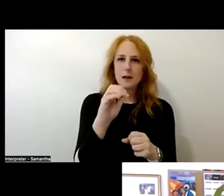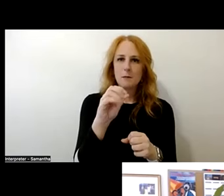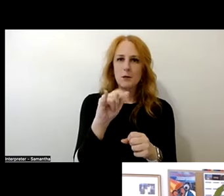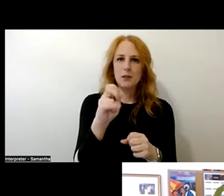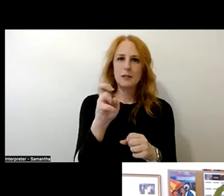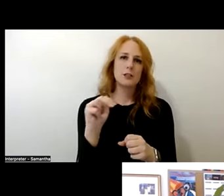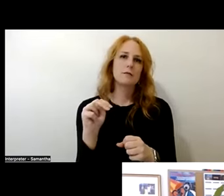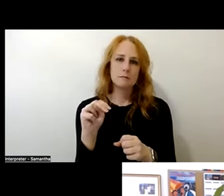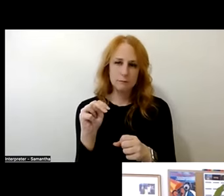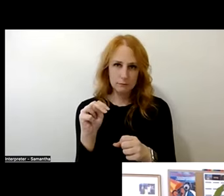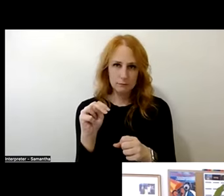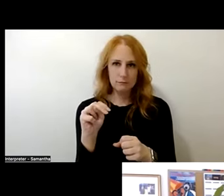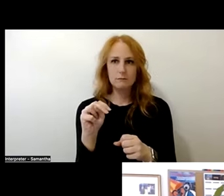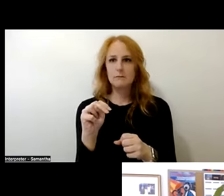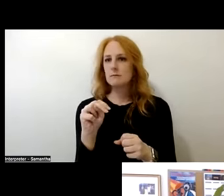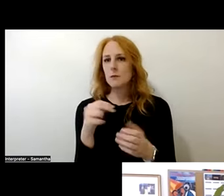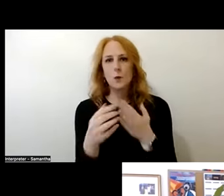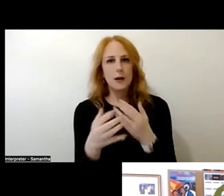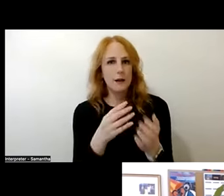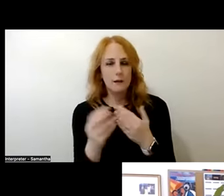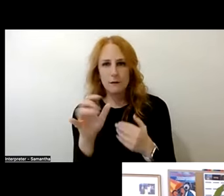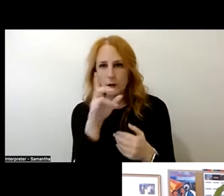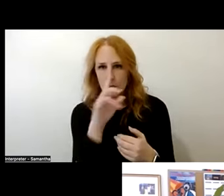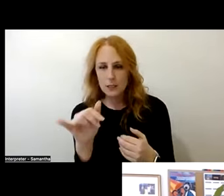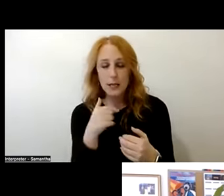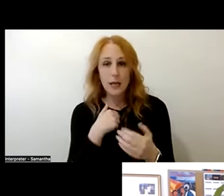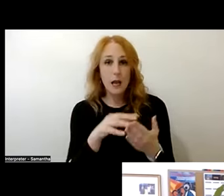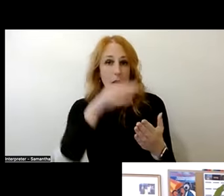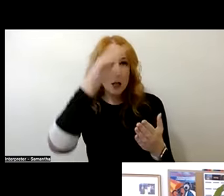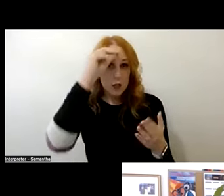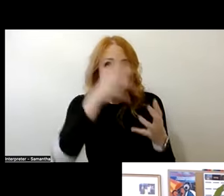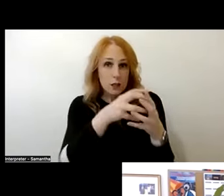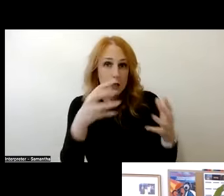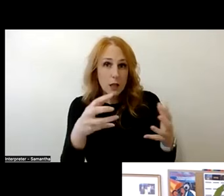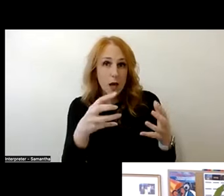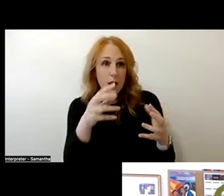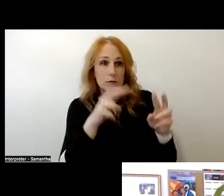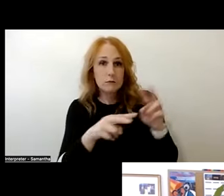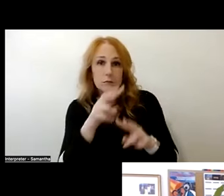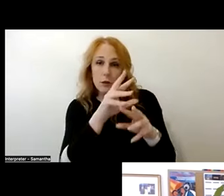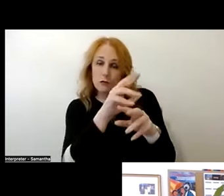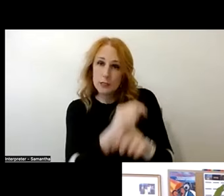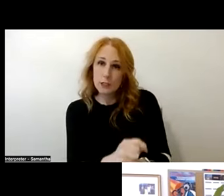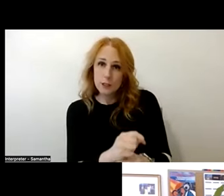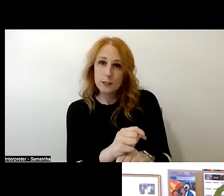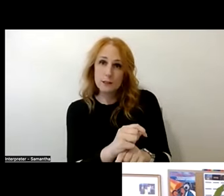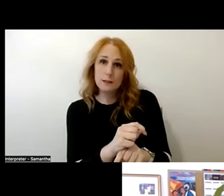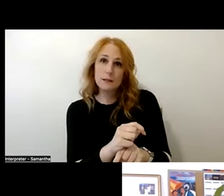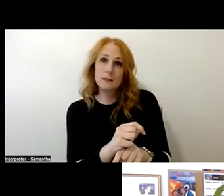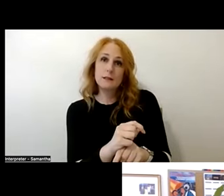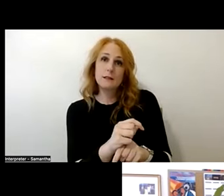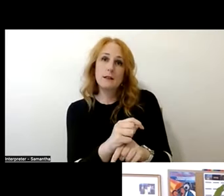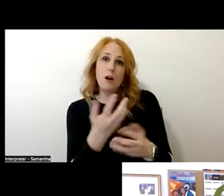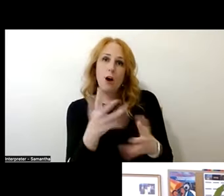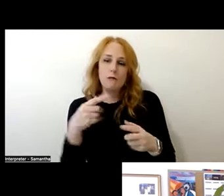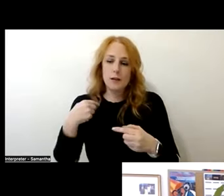be. I have learned a lot from the traditions and the organizing that has built that way of being and thinking